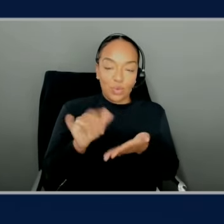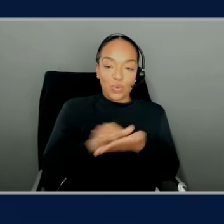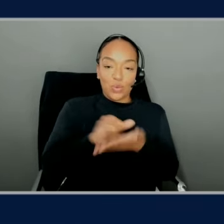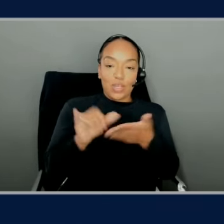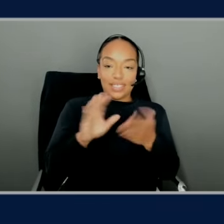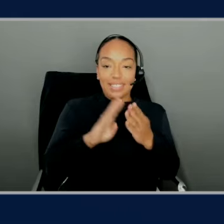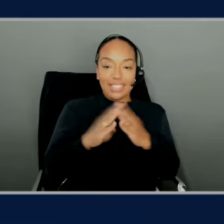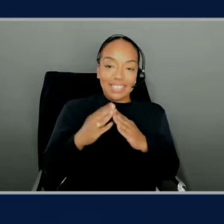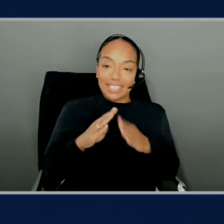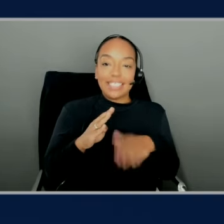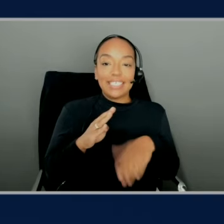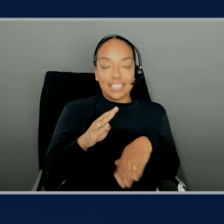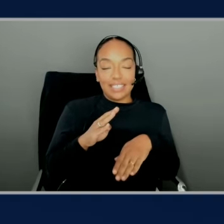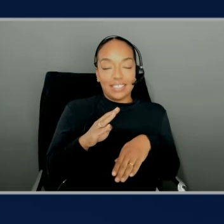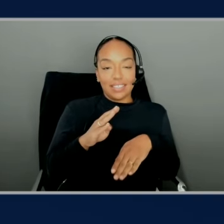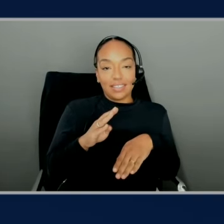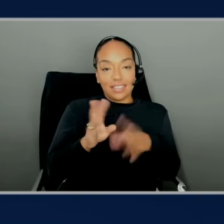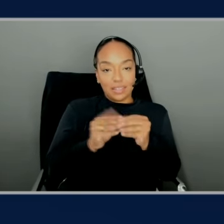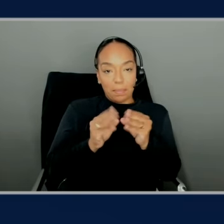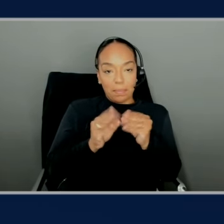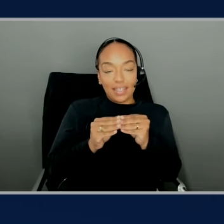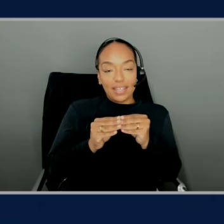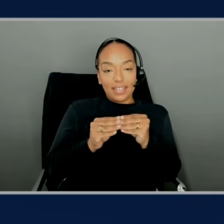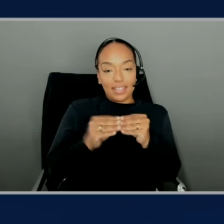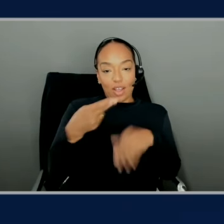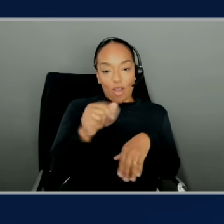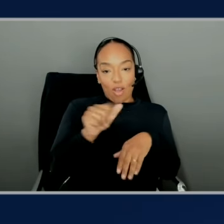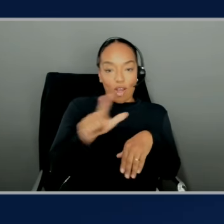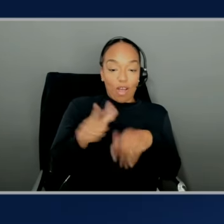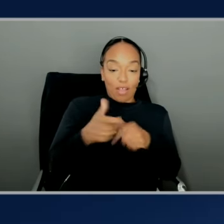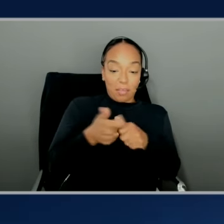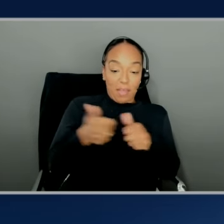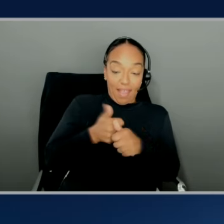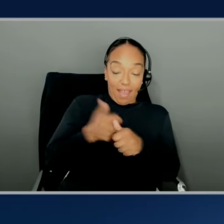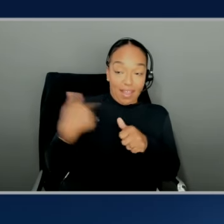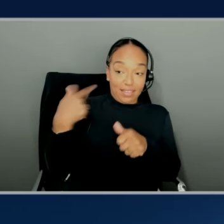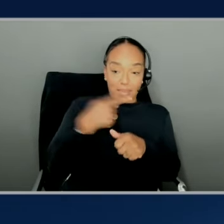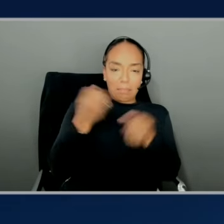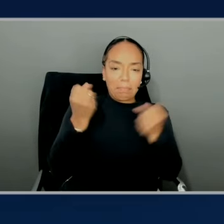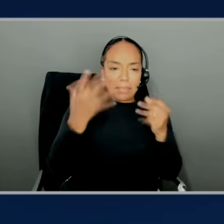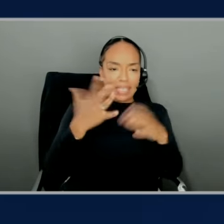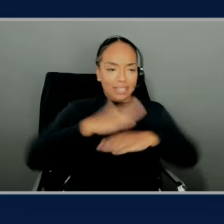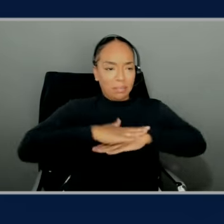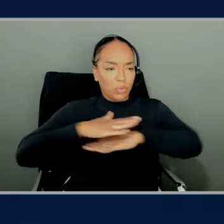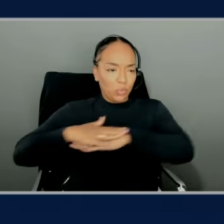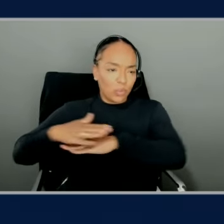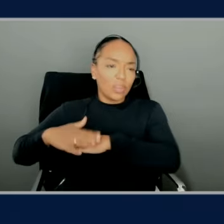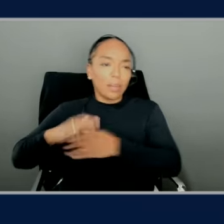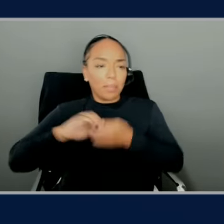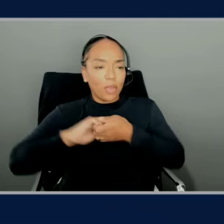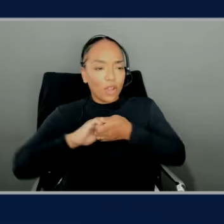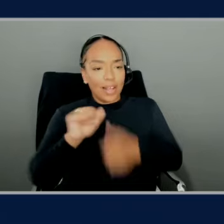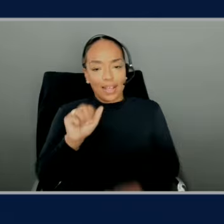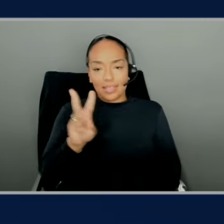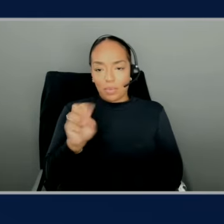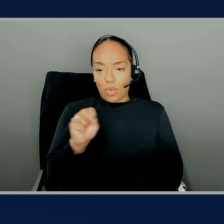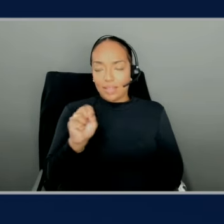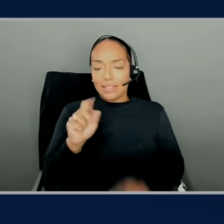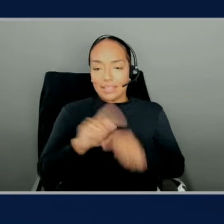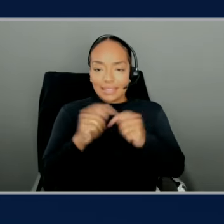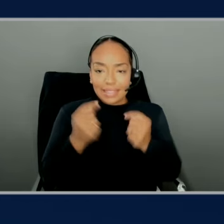Expo Hall. Behind us are many, many booths of partners and AWS teams of all sorts talking about really cool things